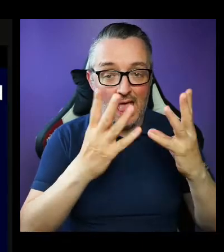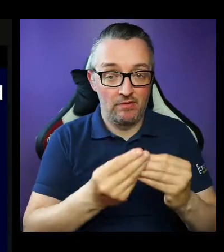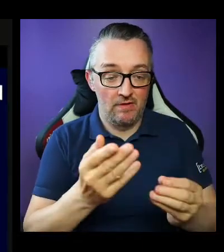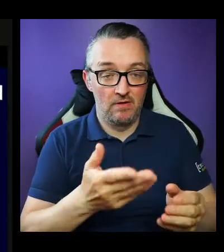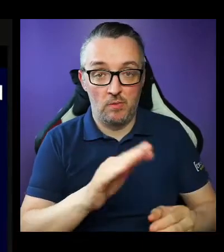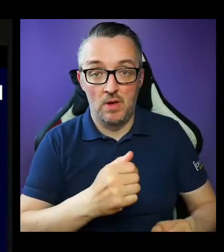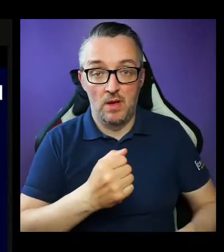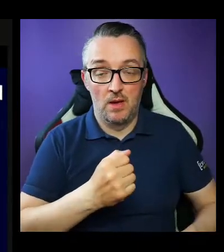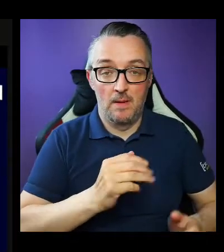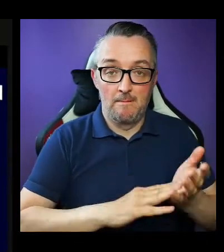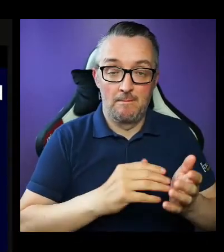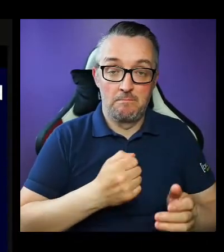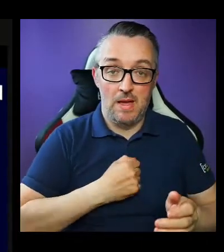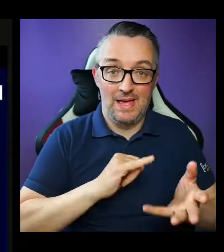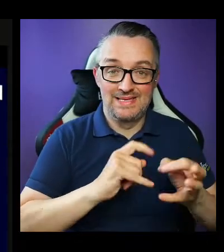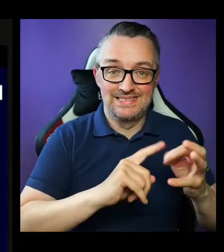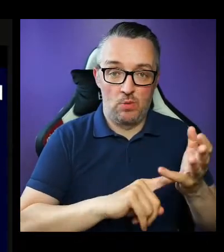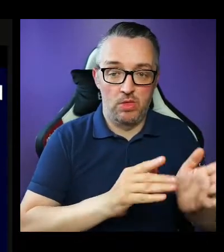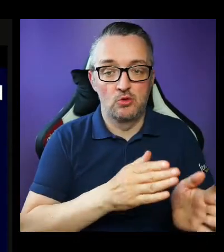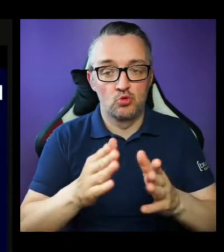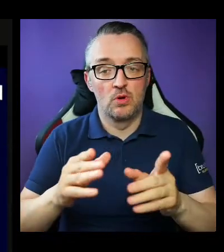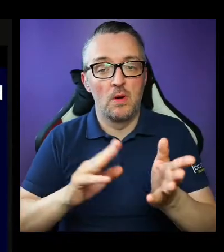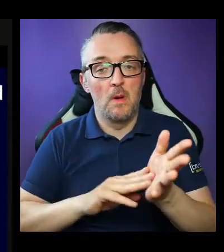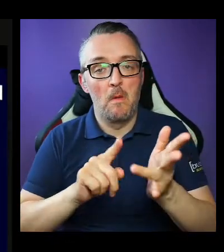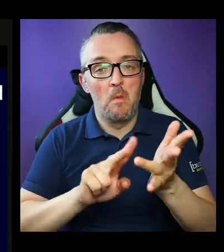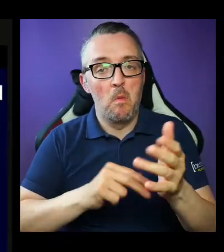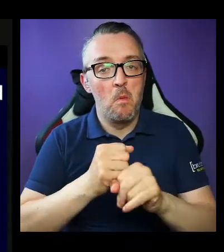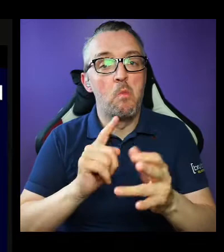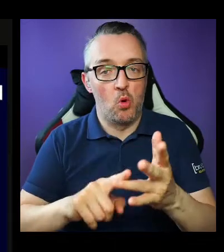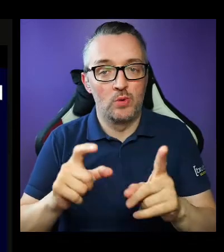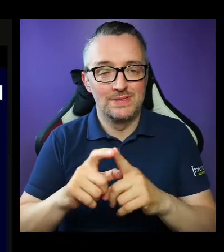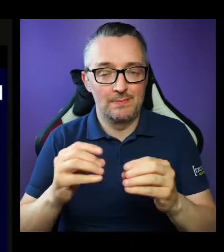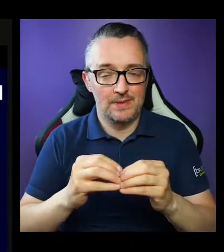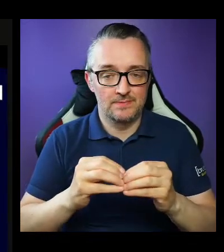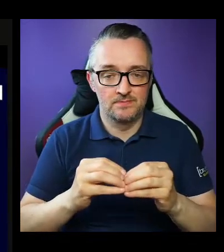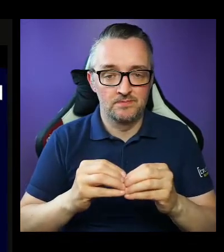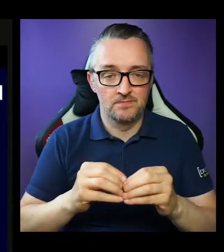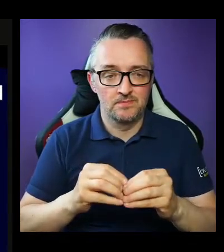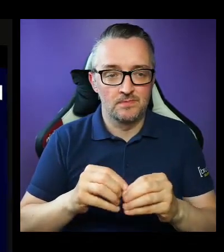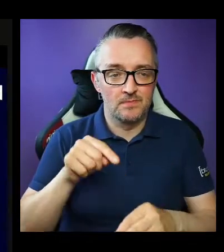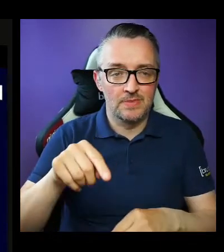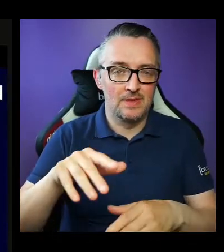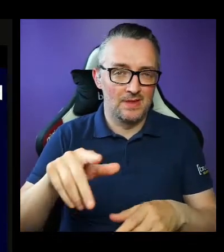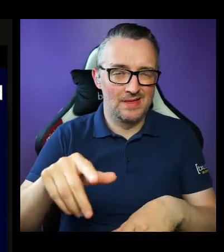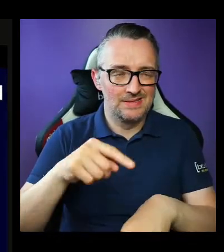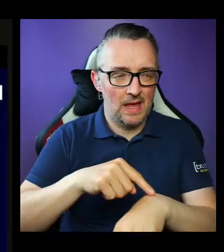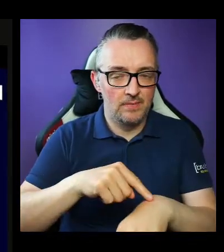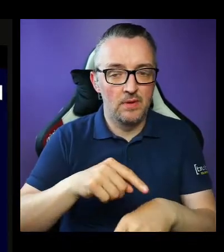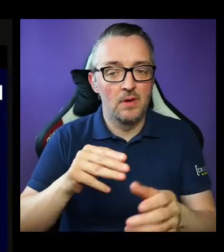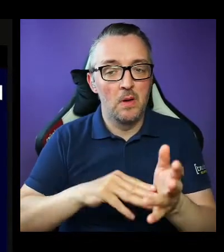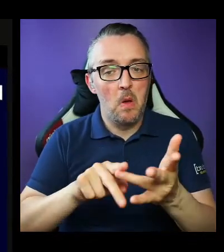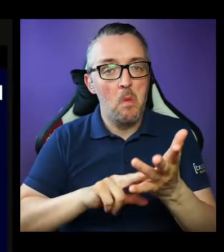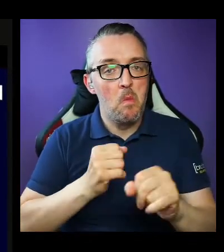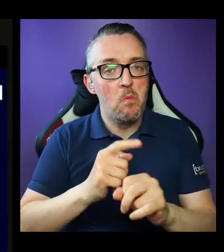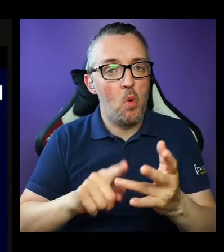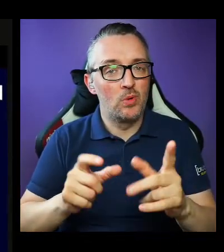our MySQL database to MongoDB. And Around that time, MongoDB was growing in